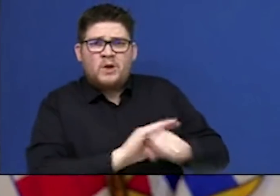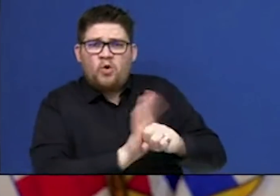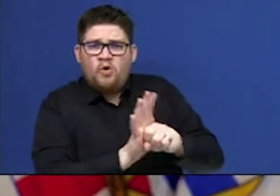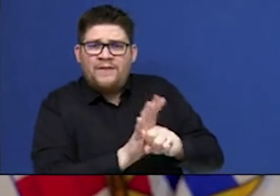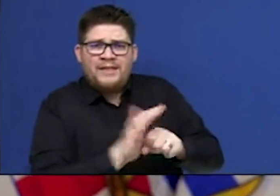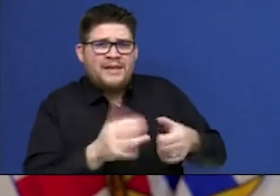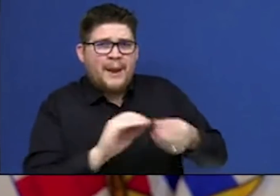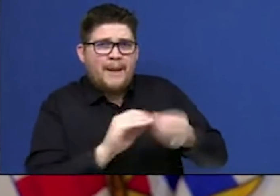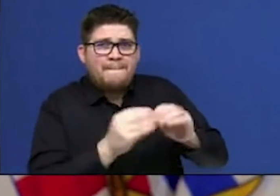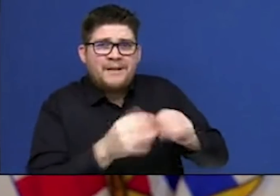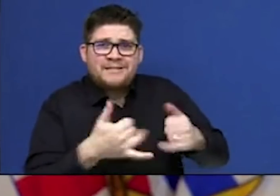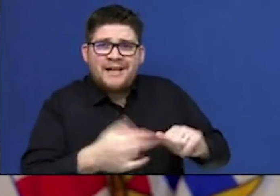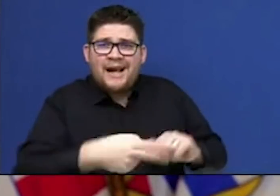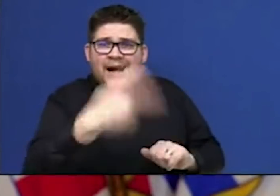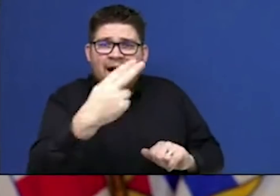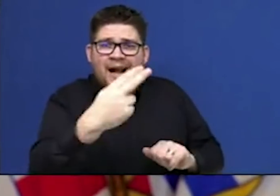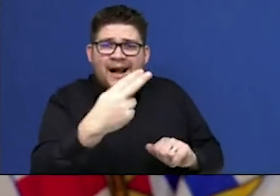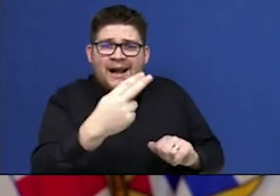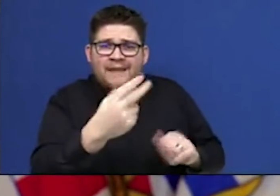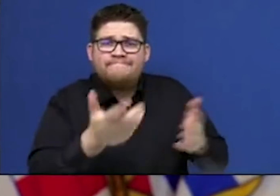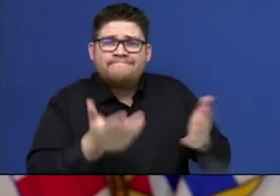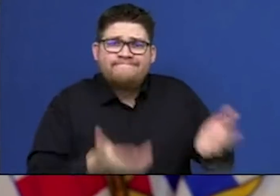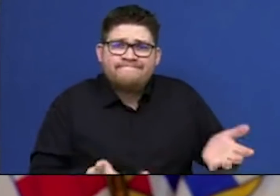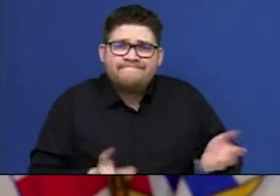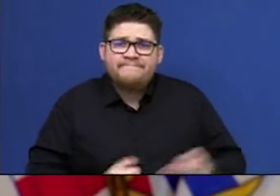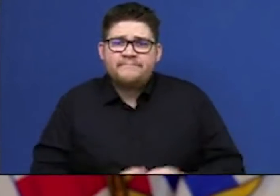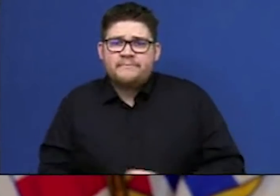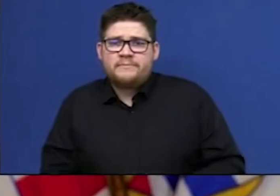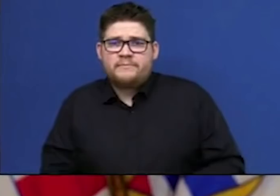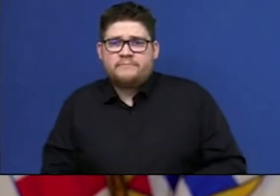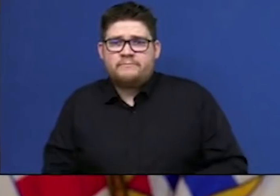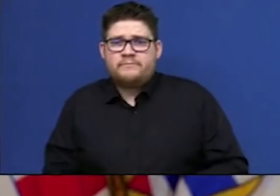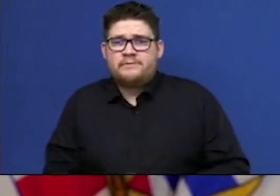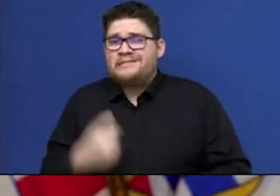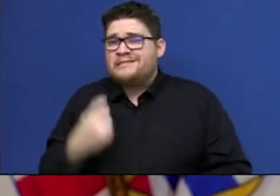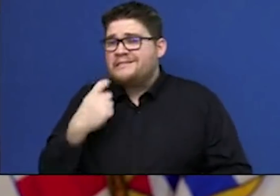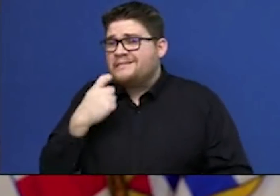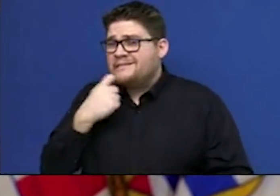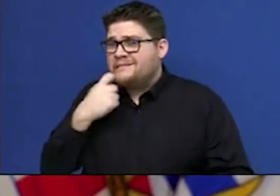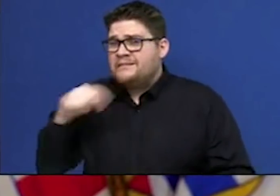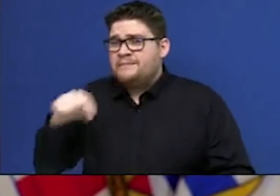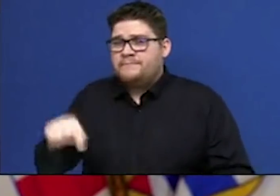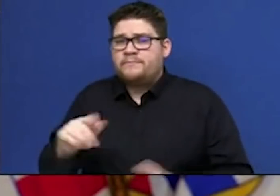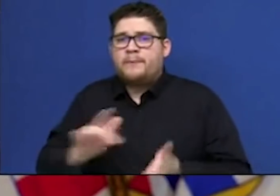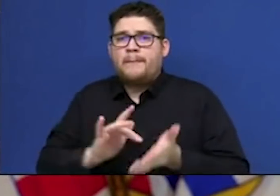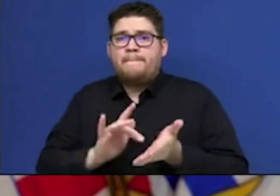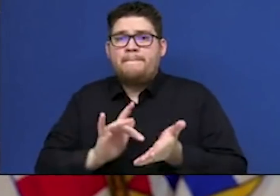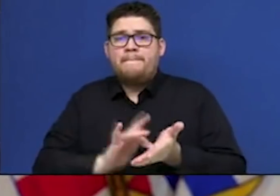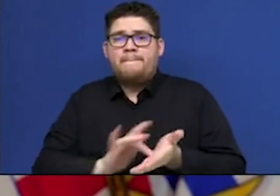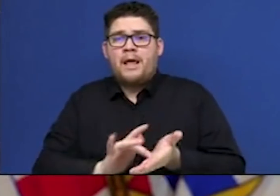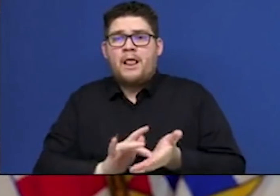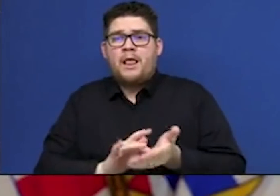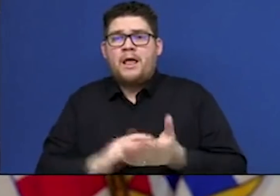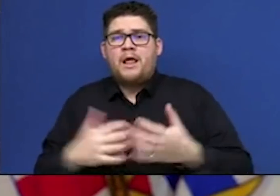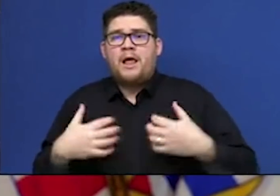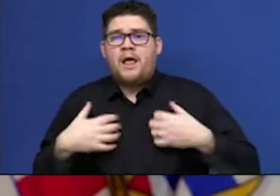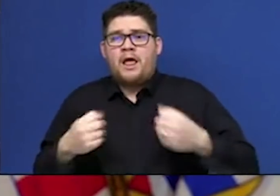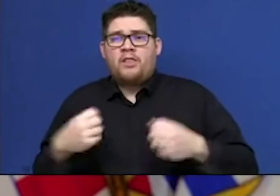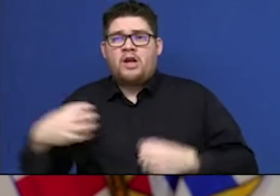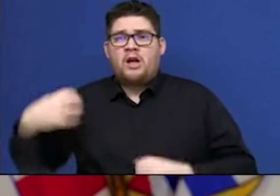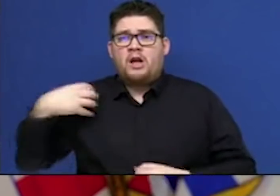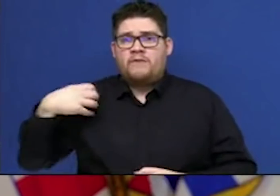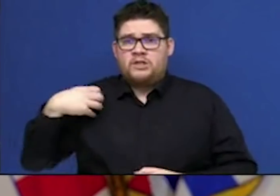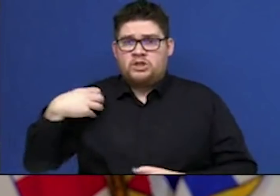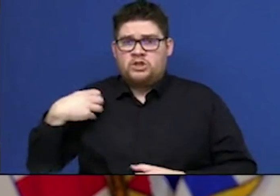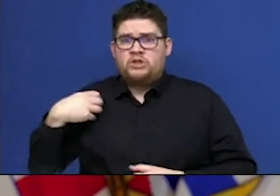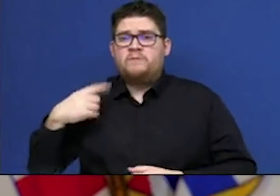the medical health officer, with my advice, has issued an order